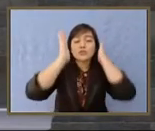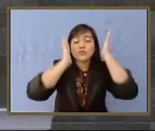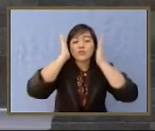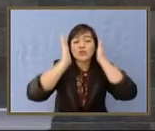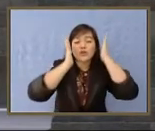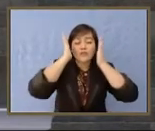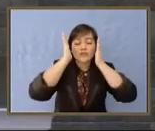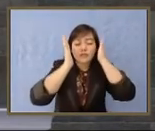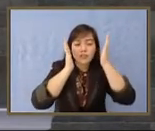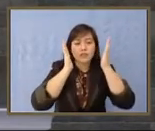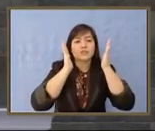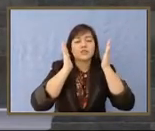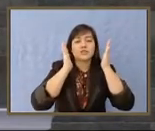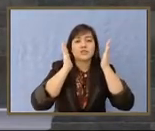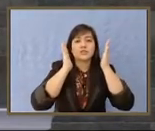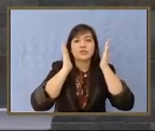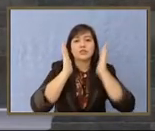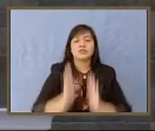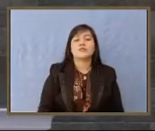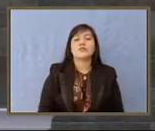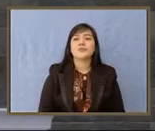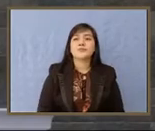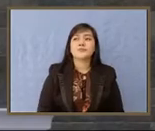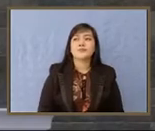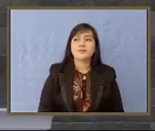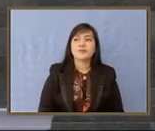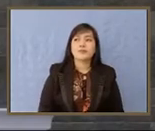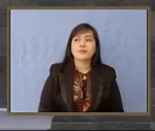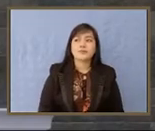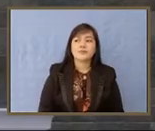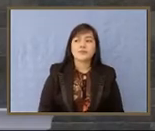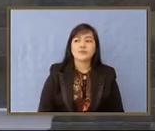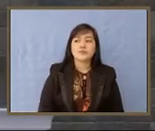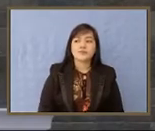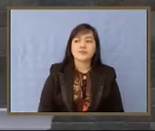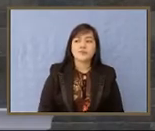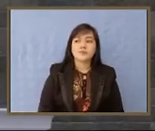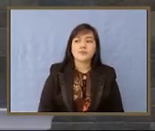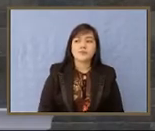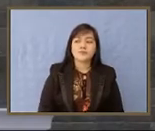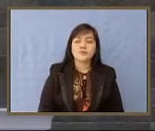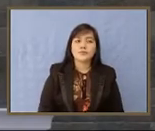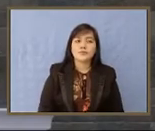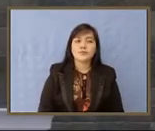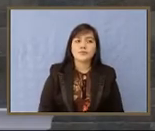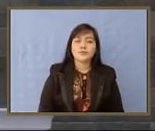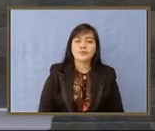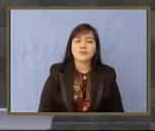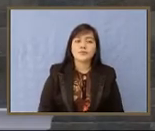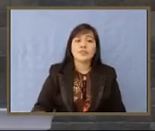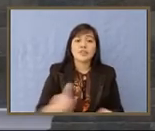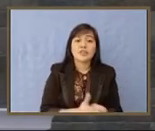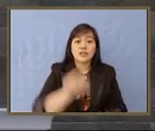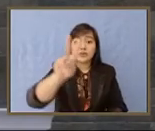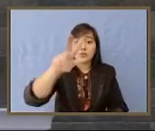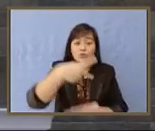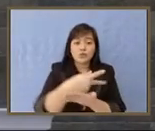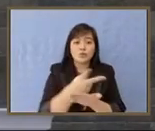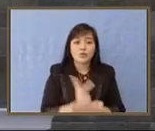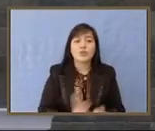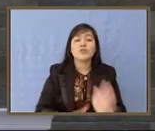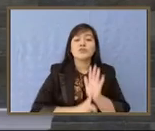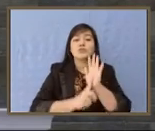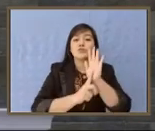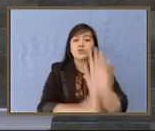Okay? Ruth's service. Makikita po natin dyan. So again, that first two parts represent the decision to follow then